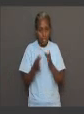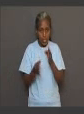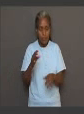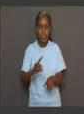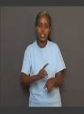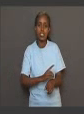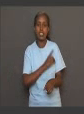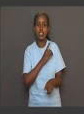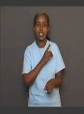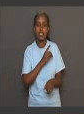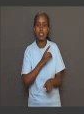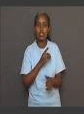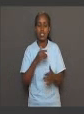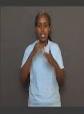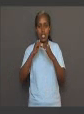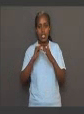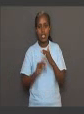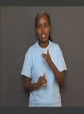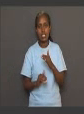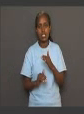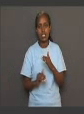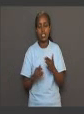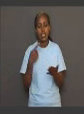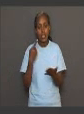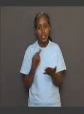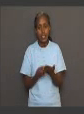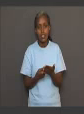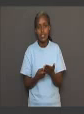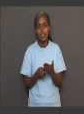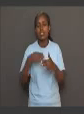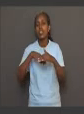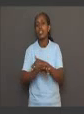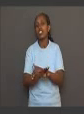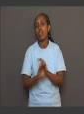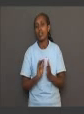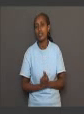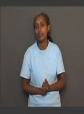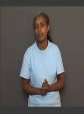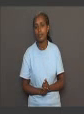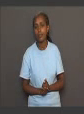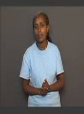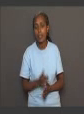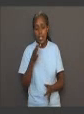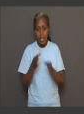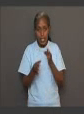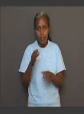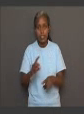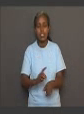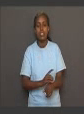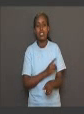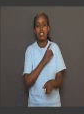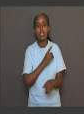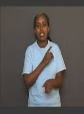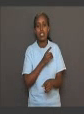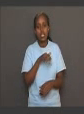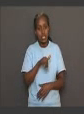If the distance is less, it is inside. If the